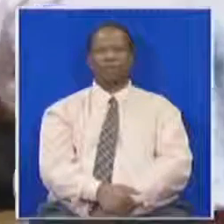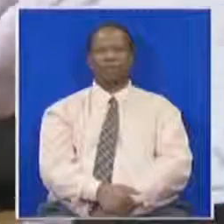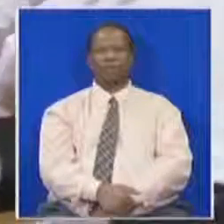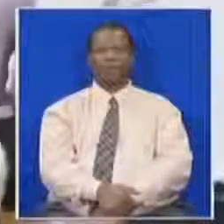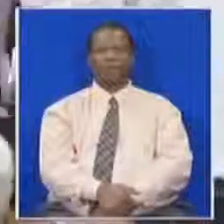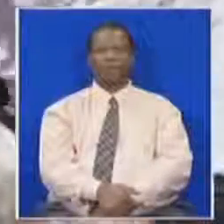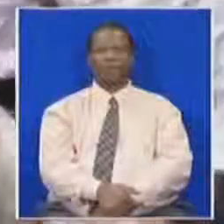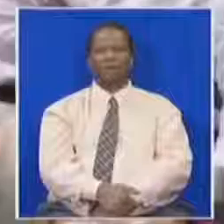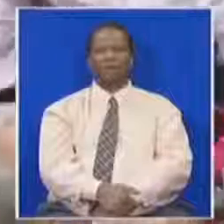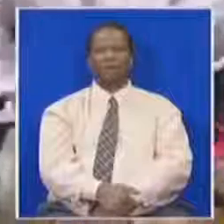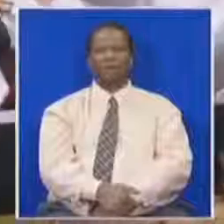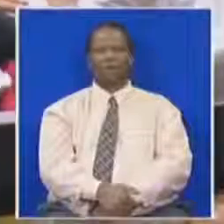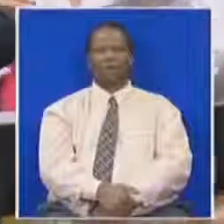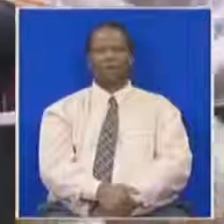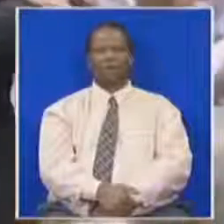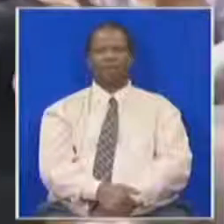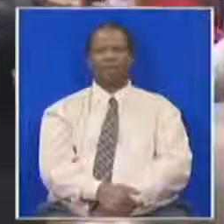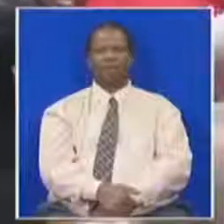How?